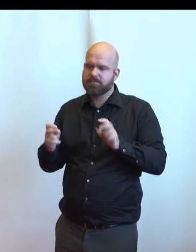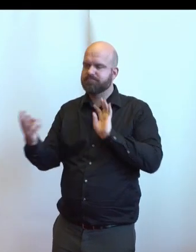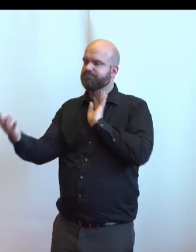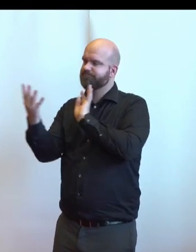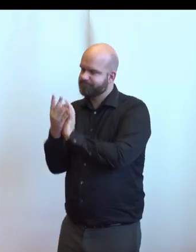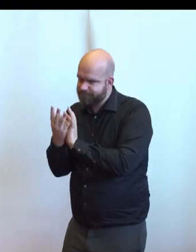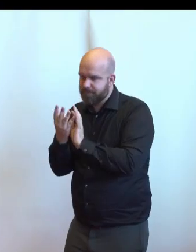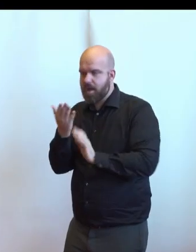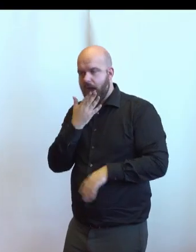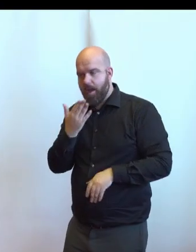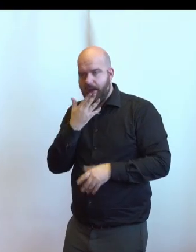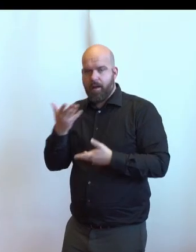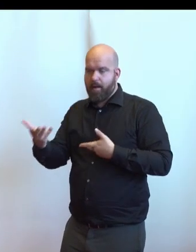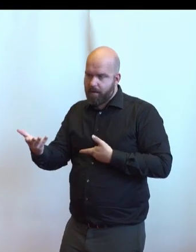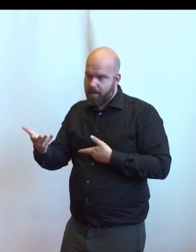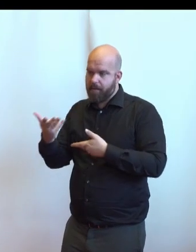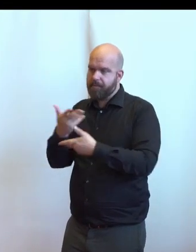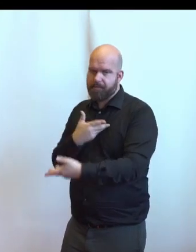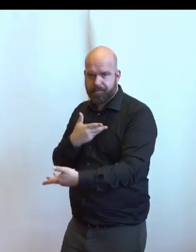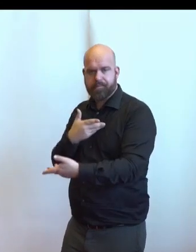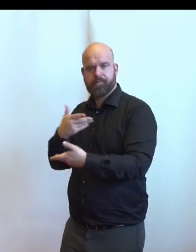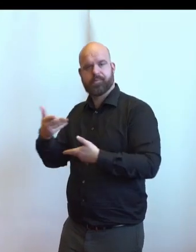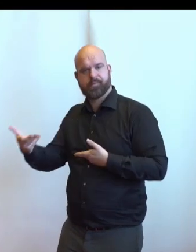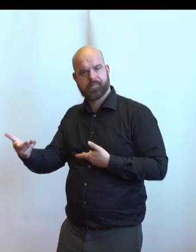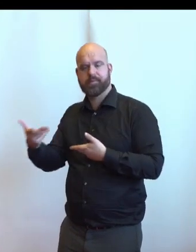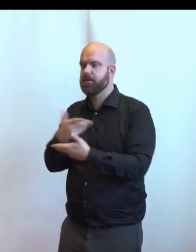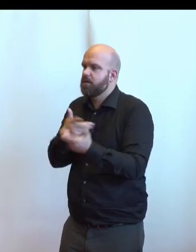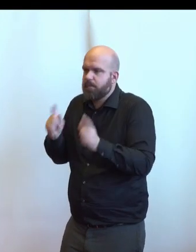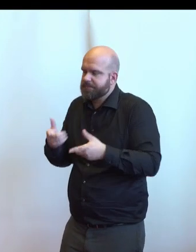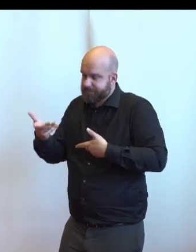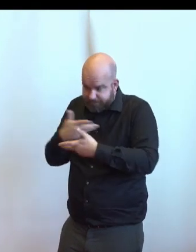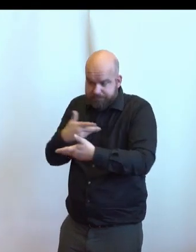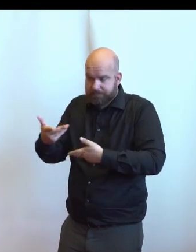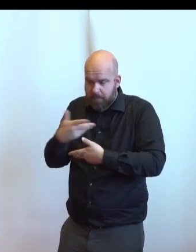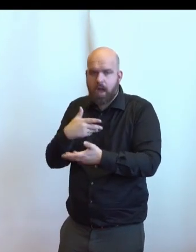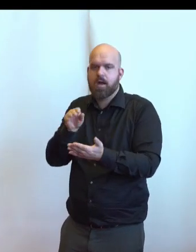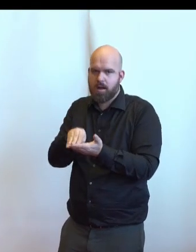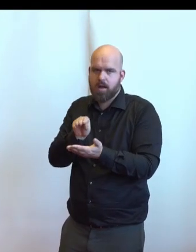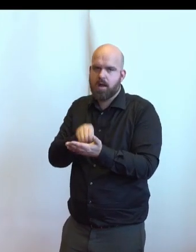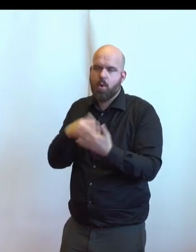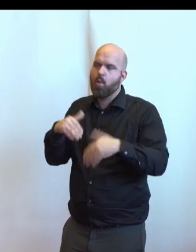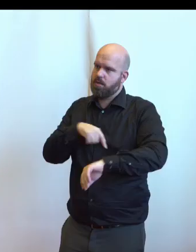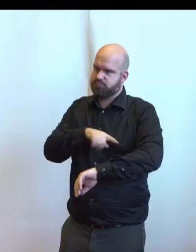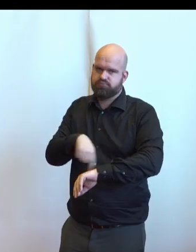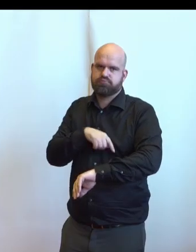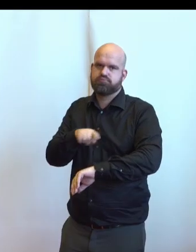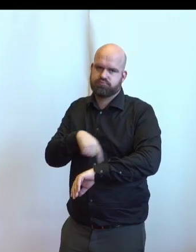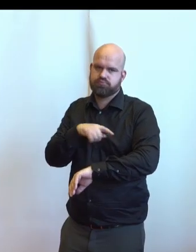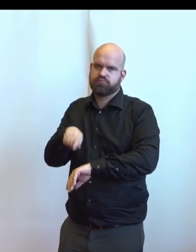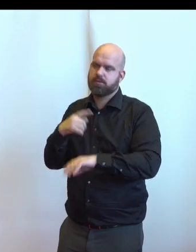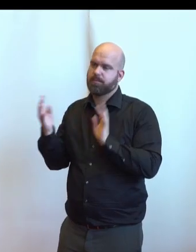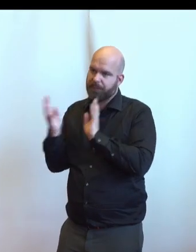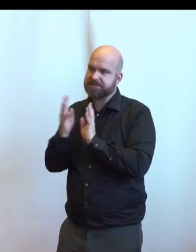remind people that this is something that they need to do. So we do spend an awful lot of time in meetings, but it pays